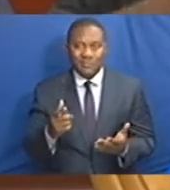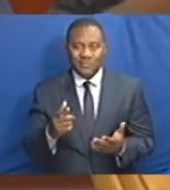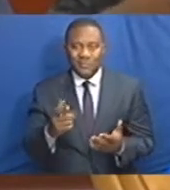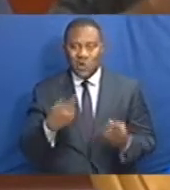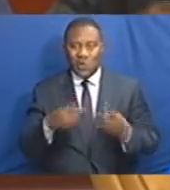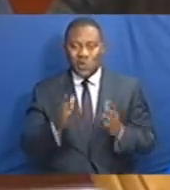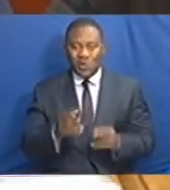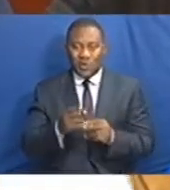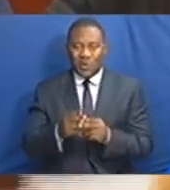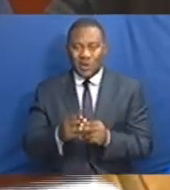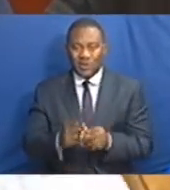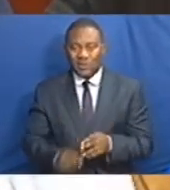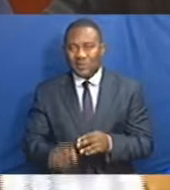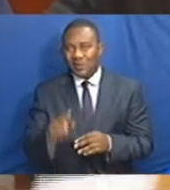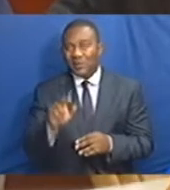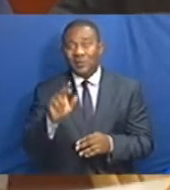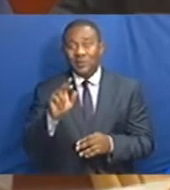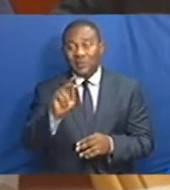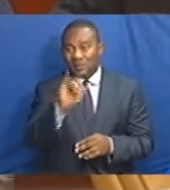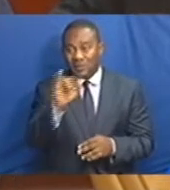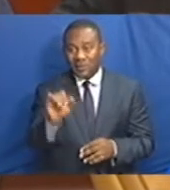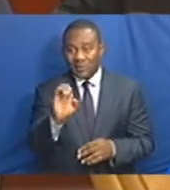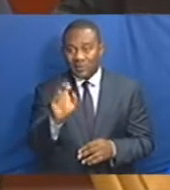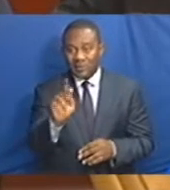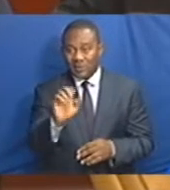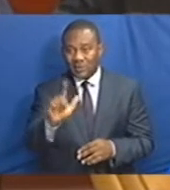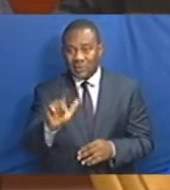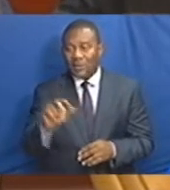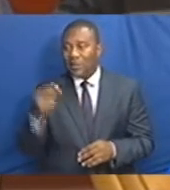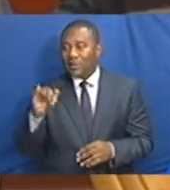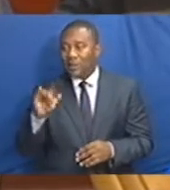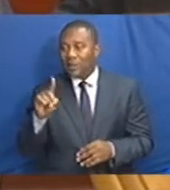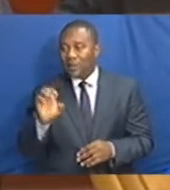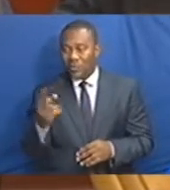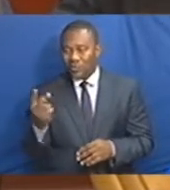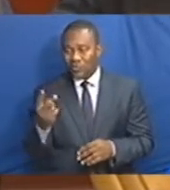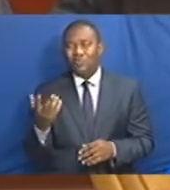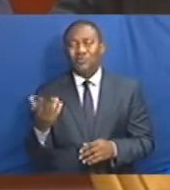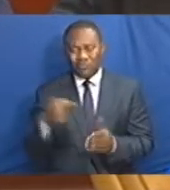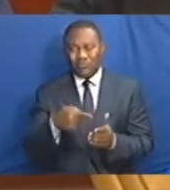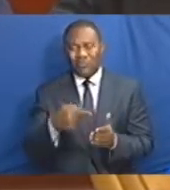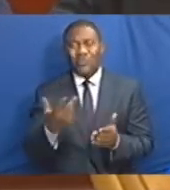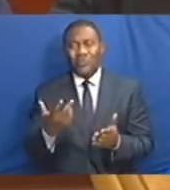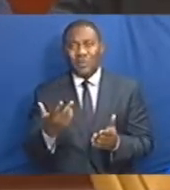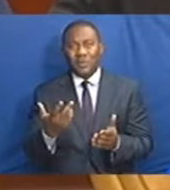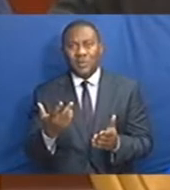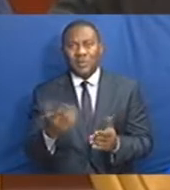Hyde. And why am I saying that? Because this very morning,